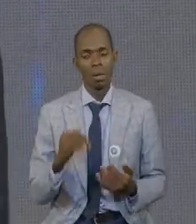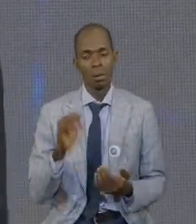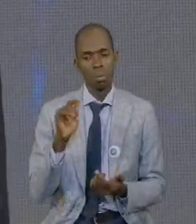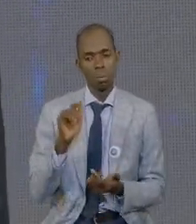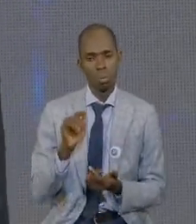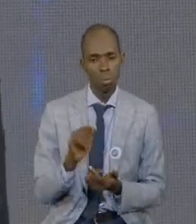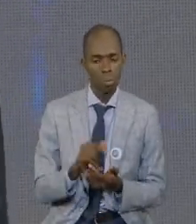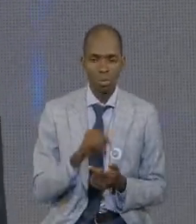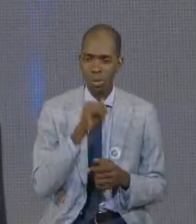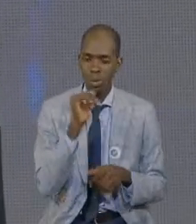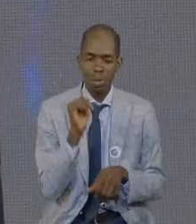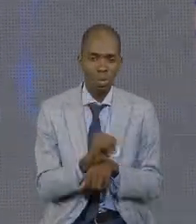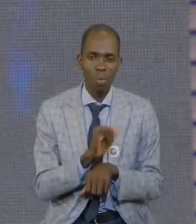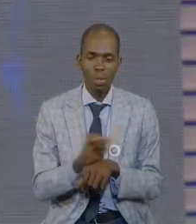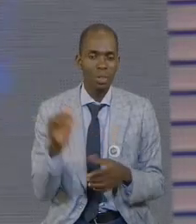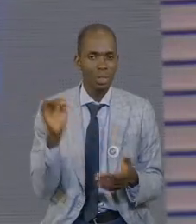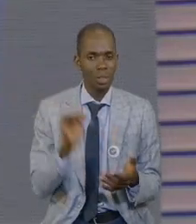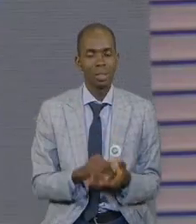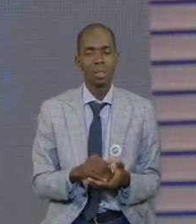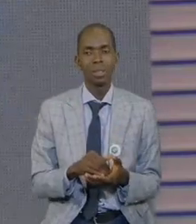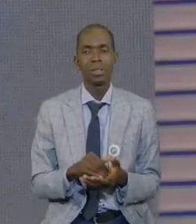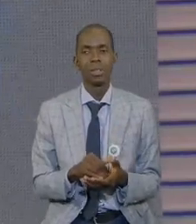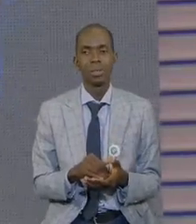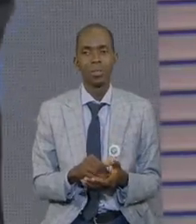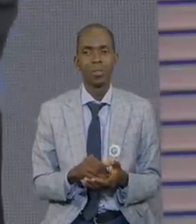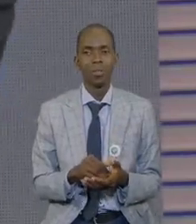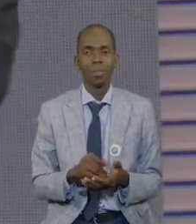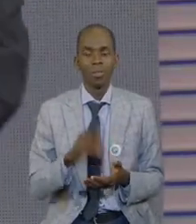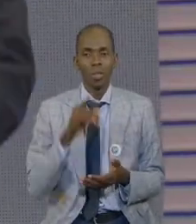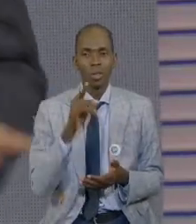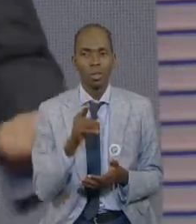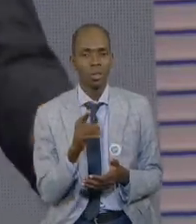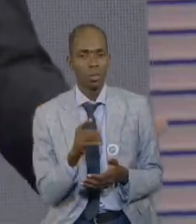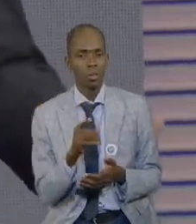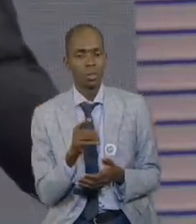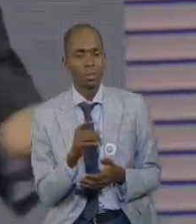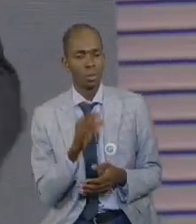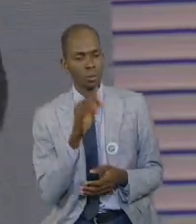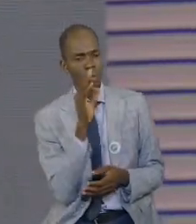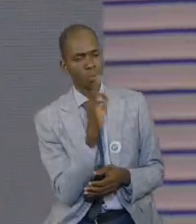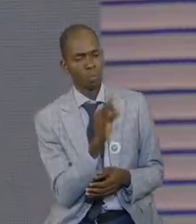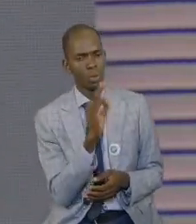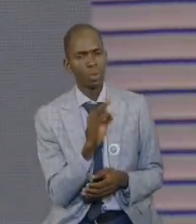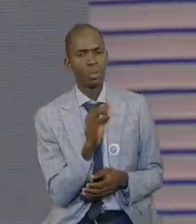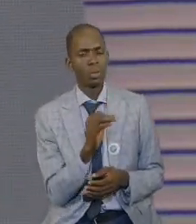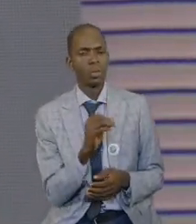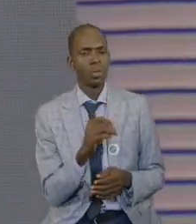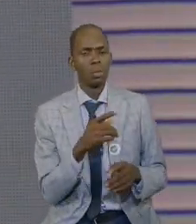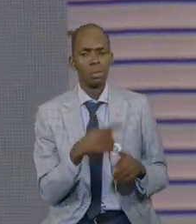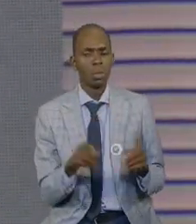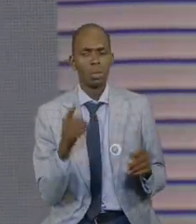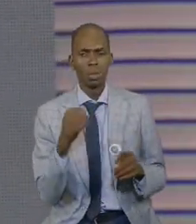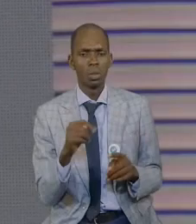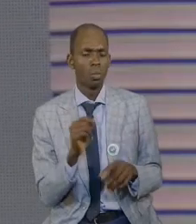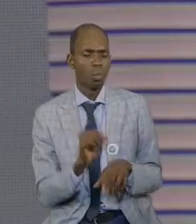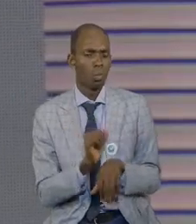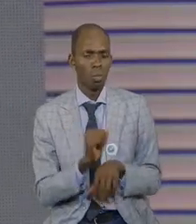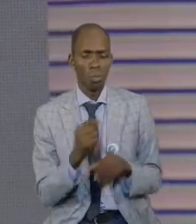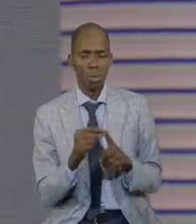reason You Preach you quote the word you're no more walking for whatever reason